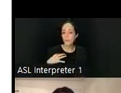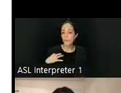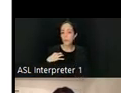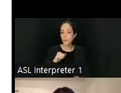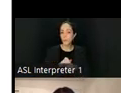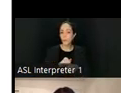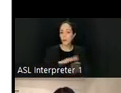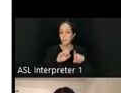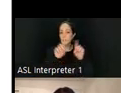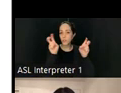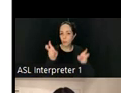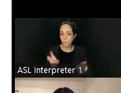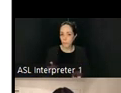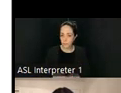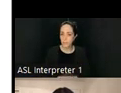portions.